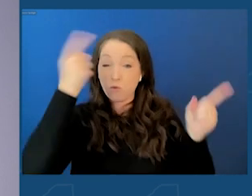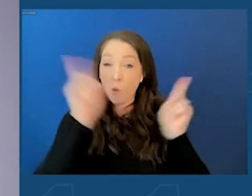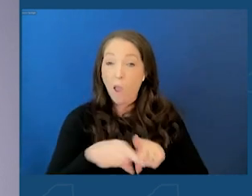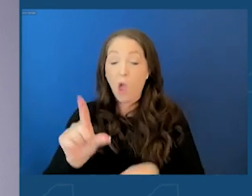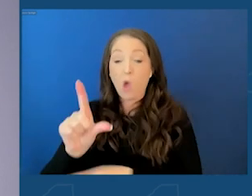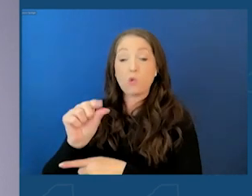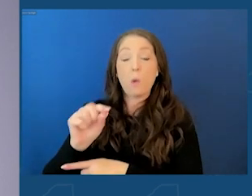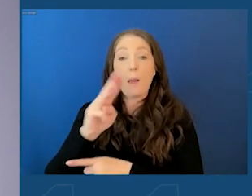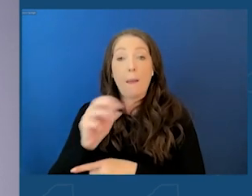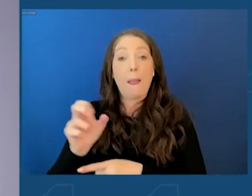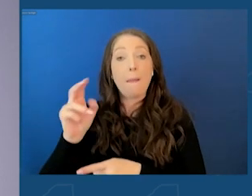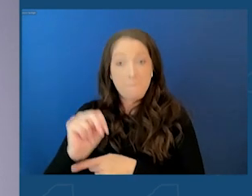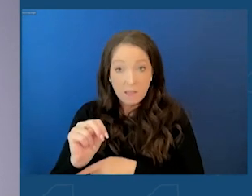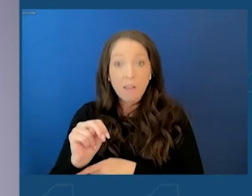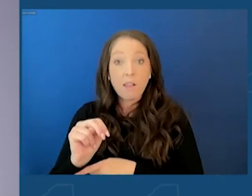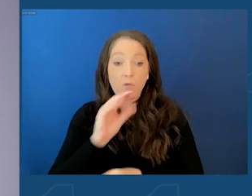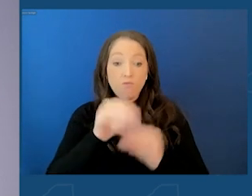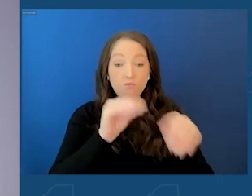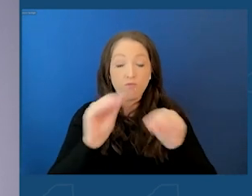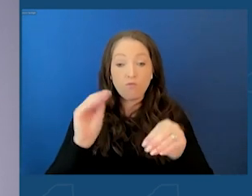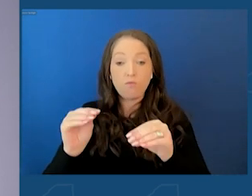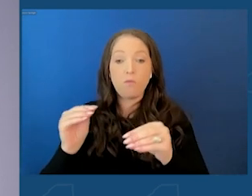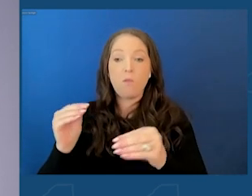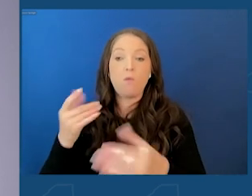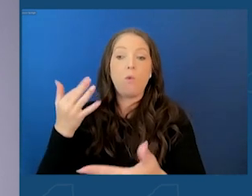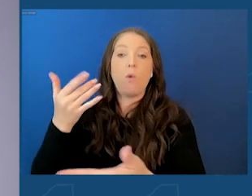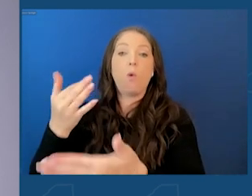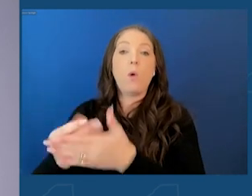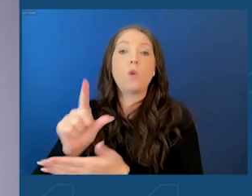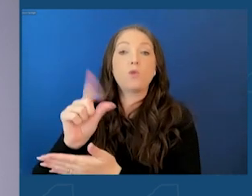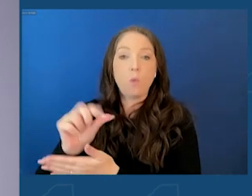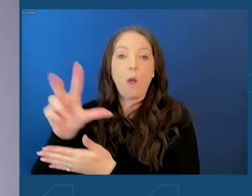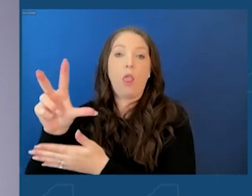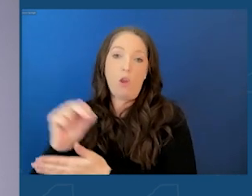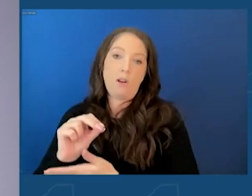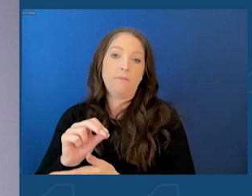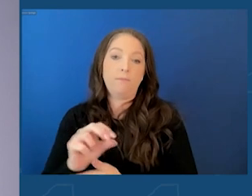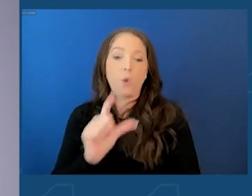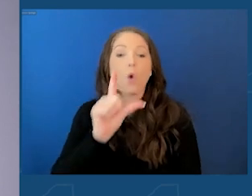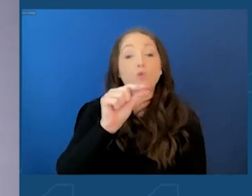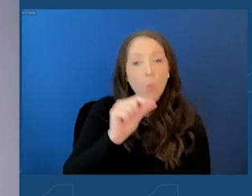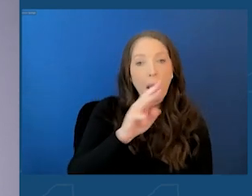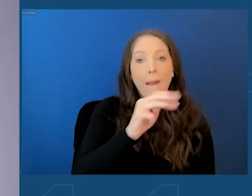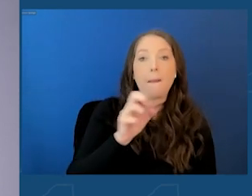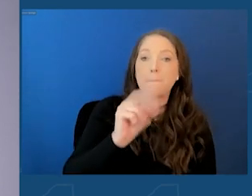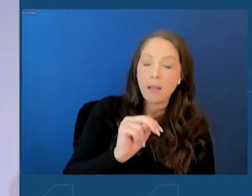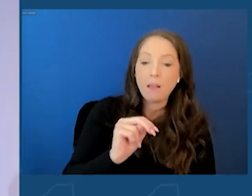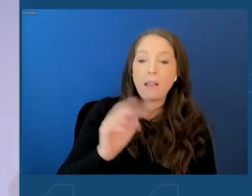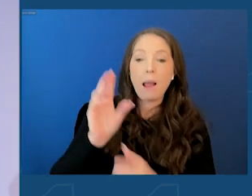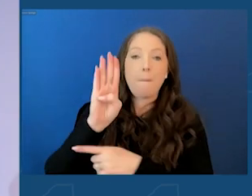across our states by the year 2030. 20 million by 2030.